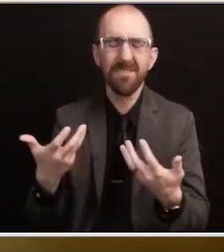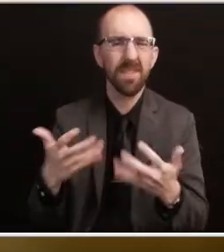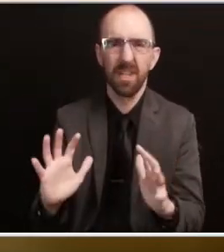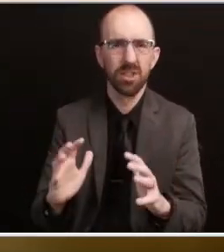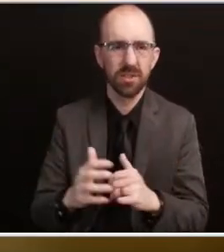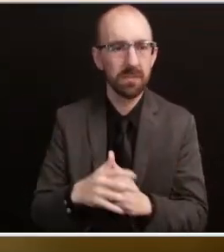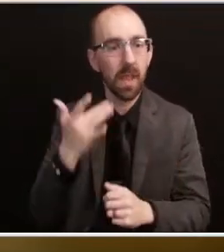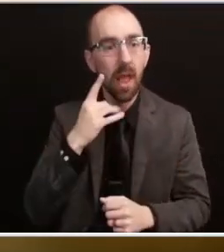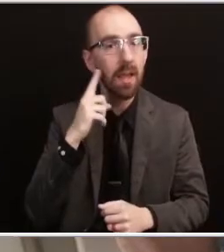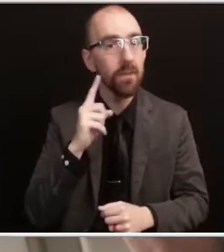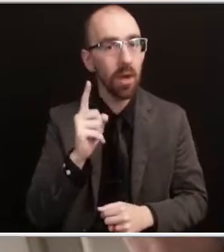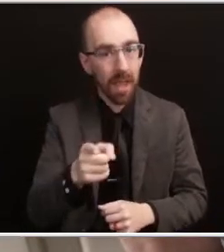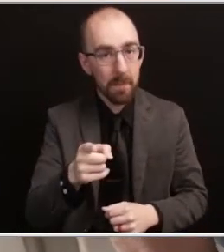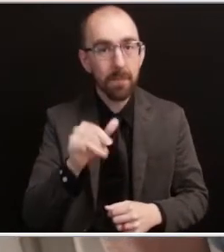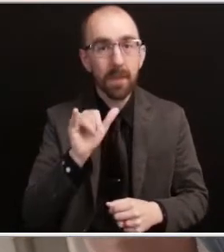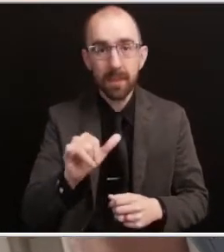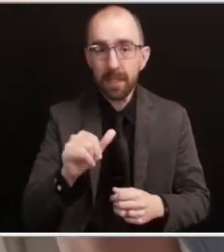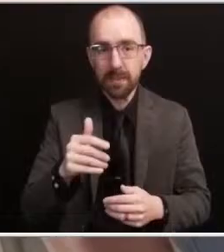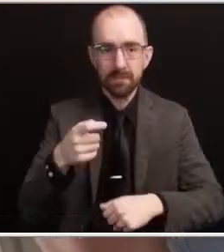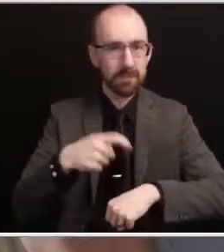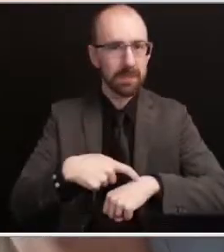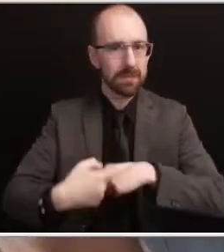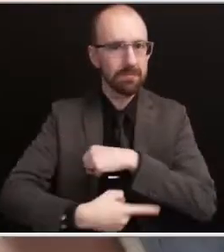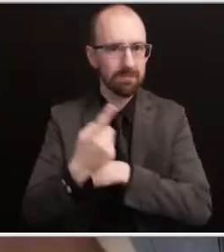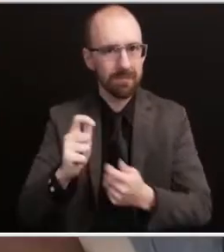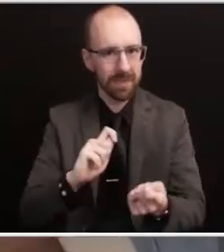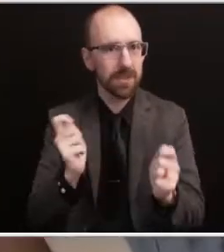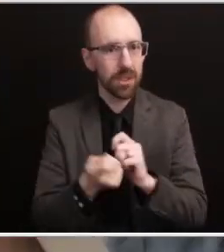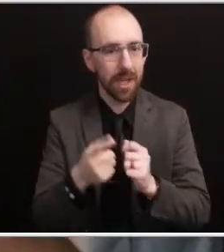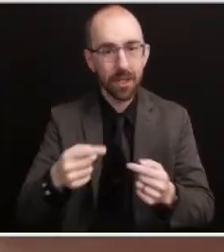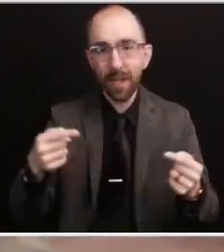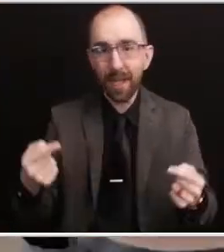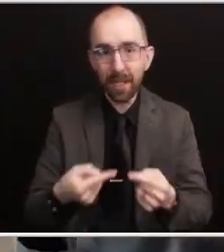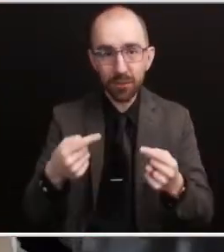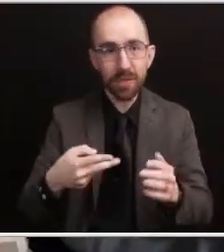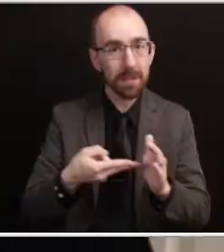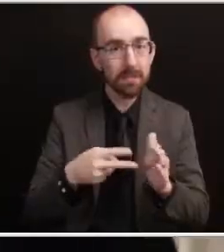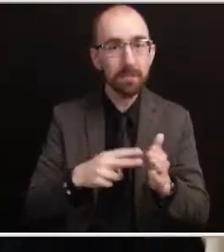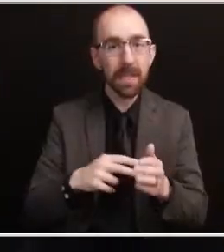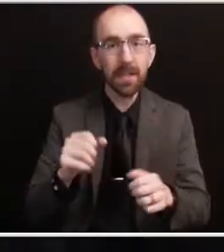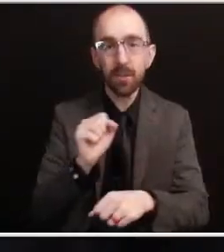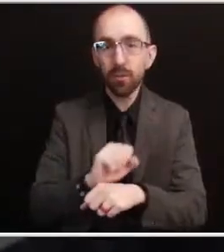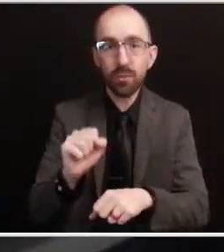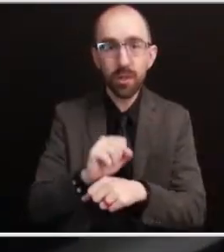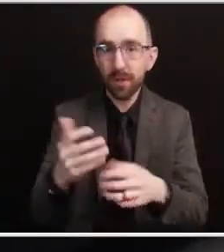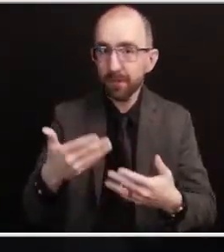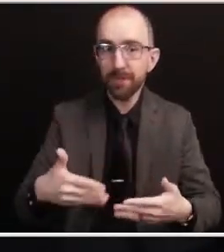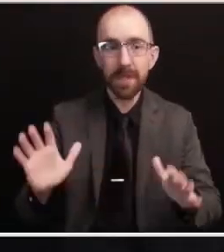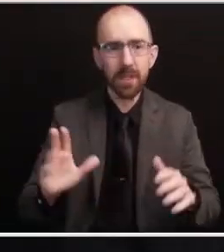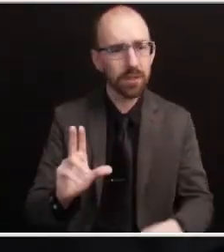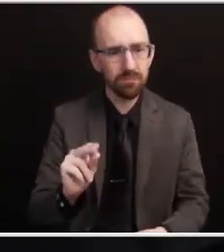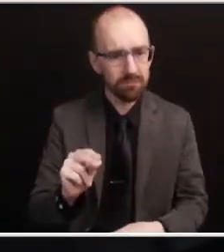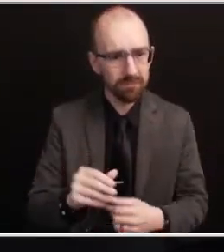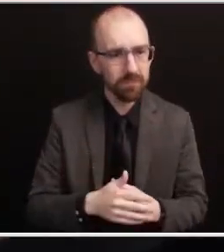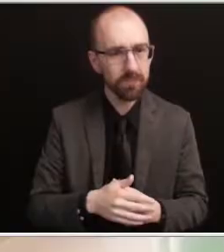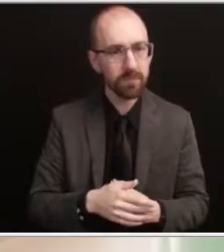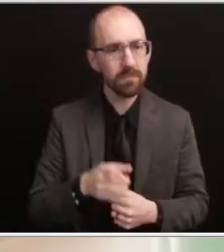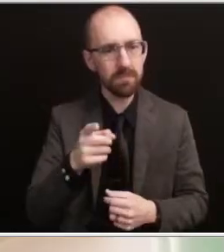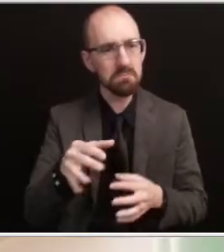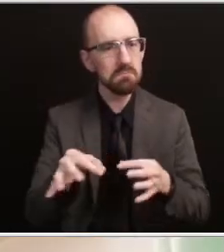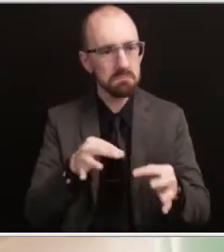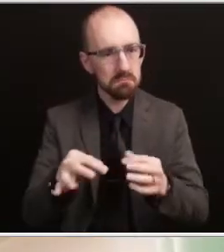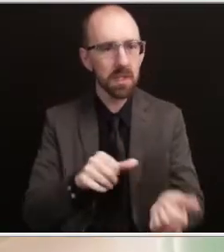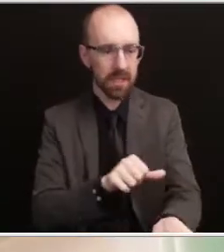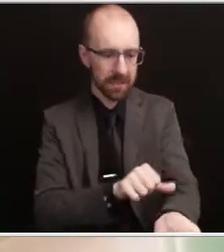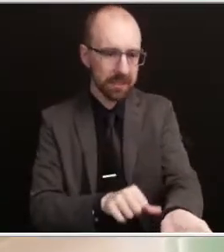also changed in this regard. This injury no longer has to be a career ender. Incision will be here, here, and here.